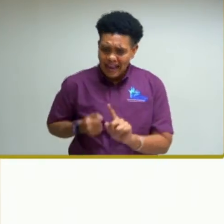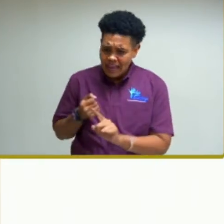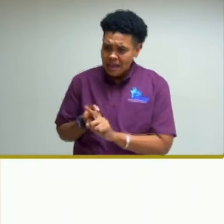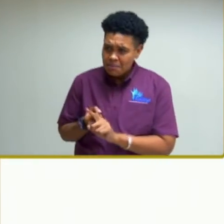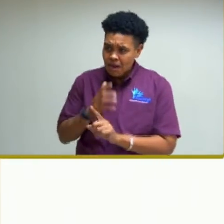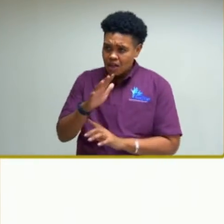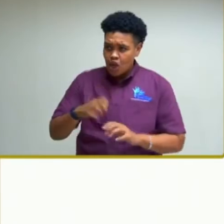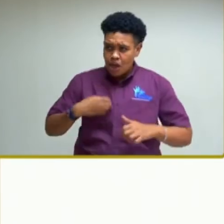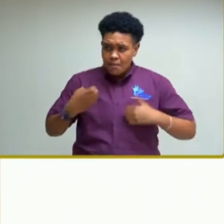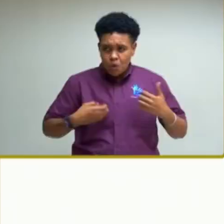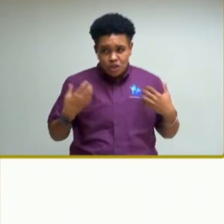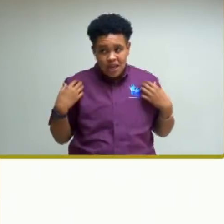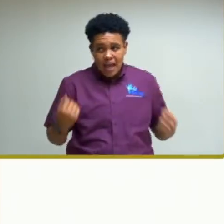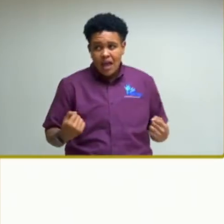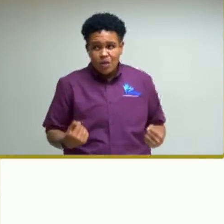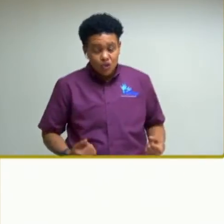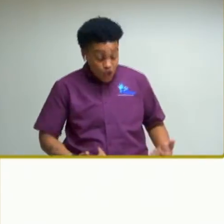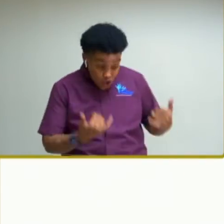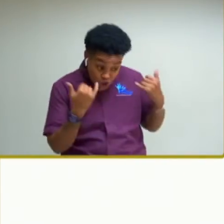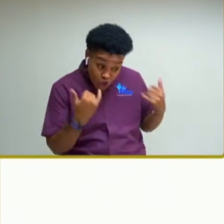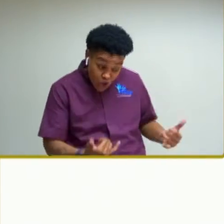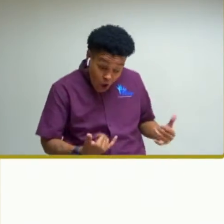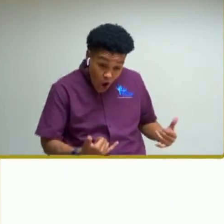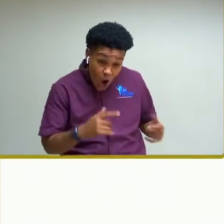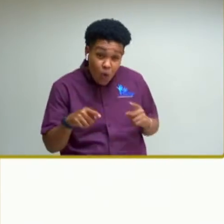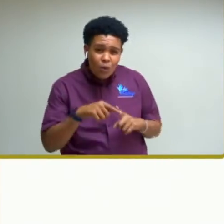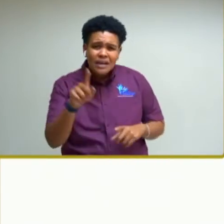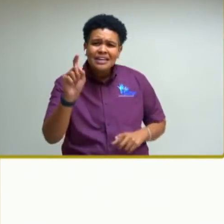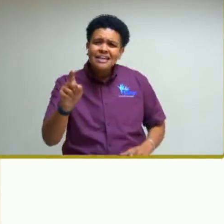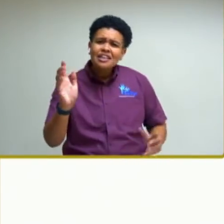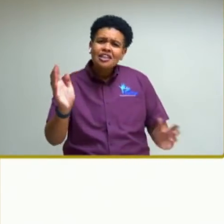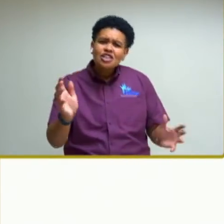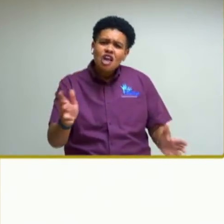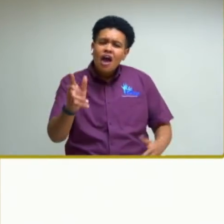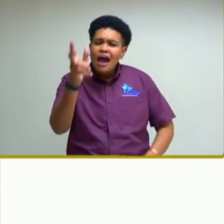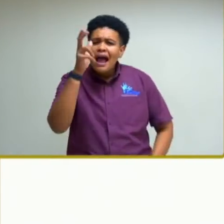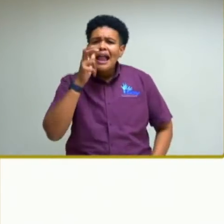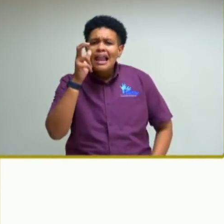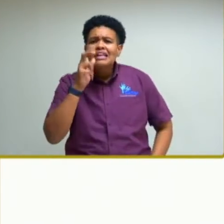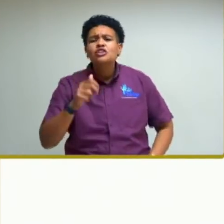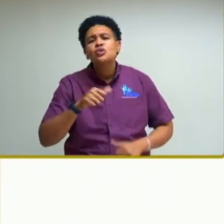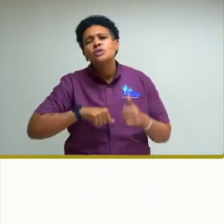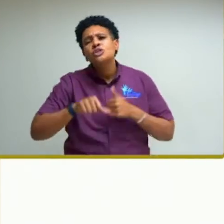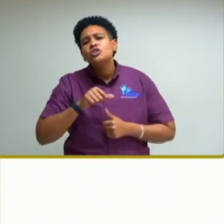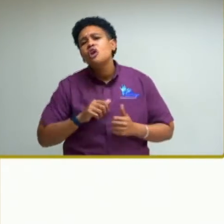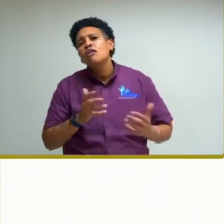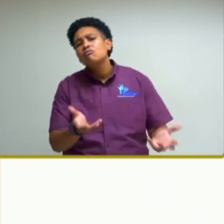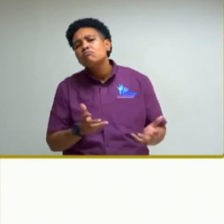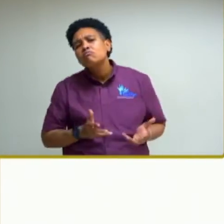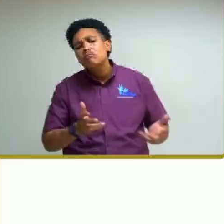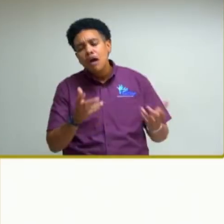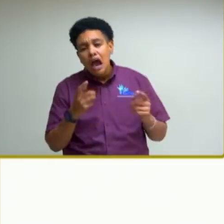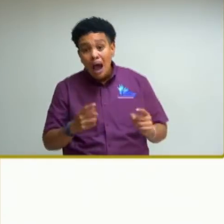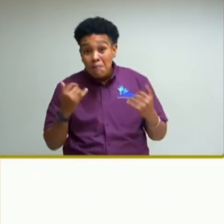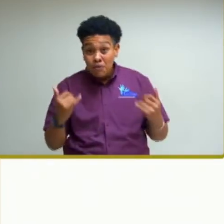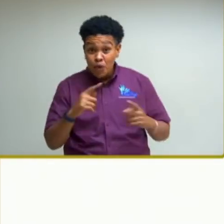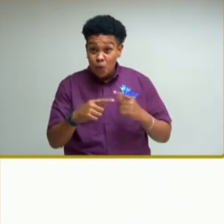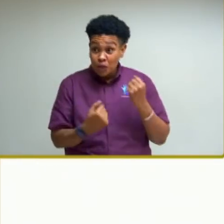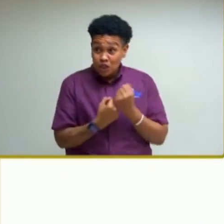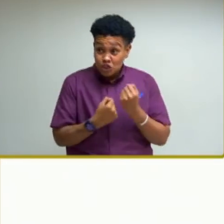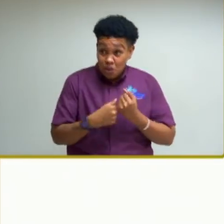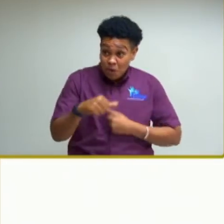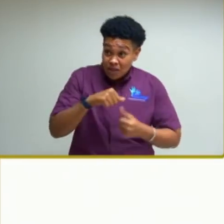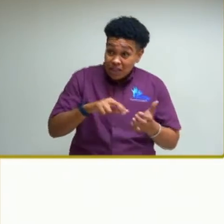your emotional health. Now, when we need to talk and listen to each other. Now, when supporting each